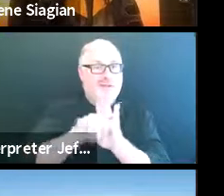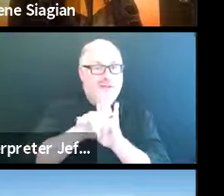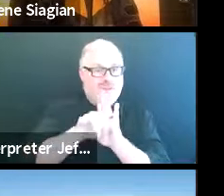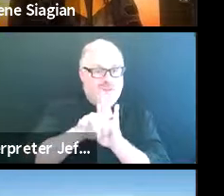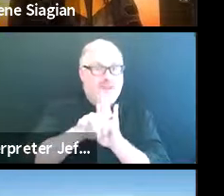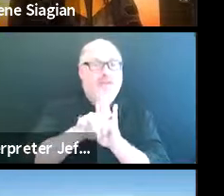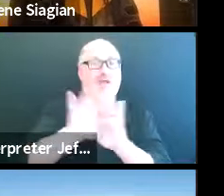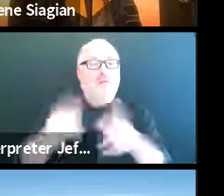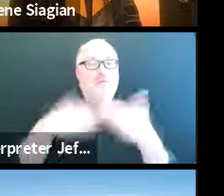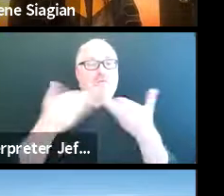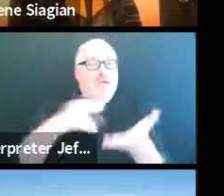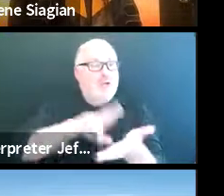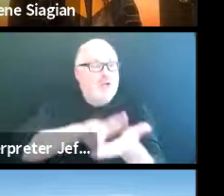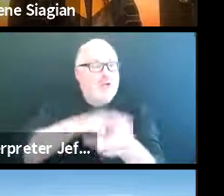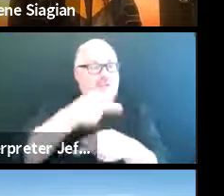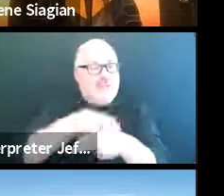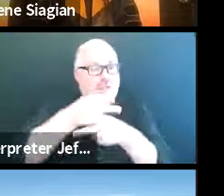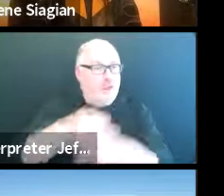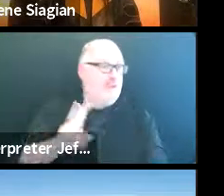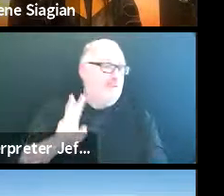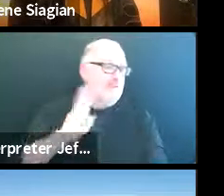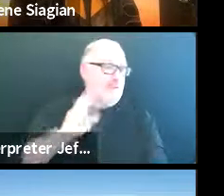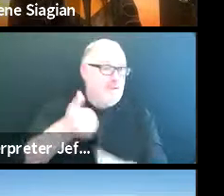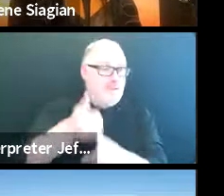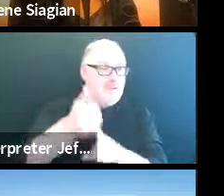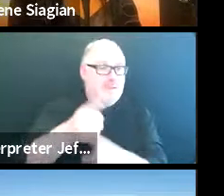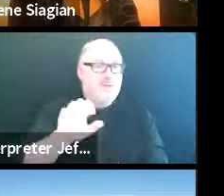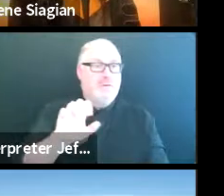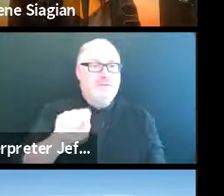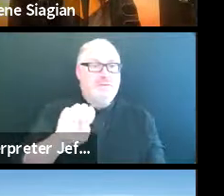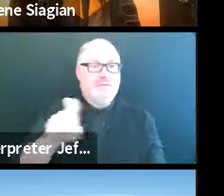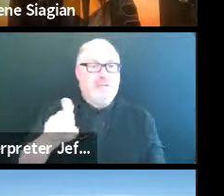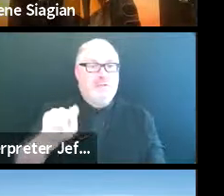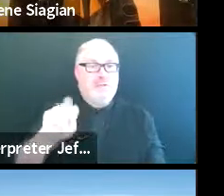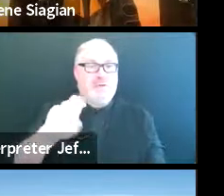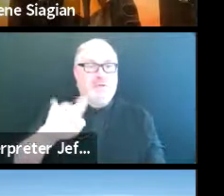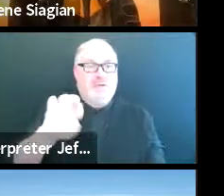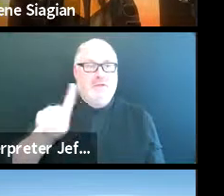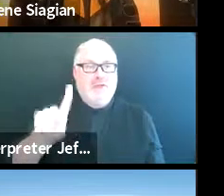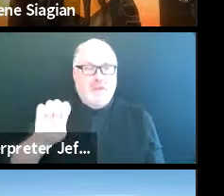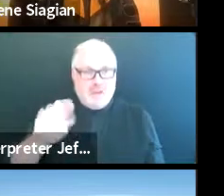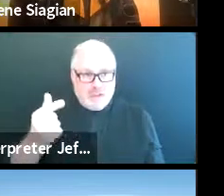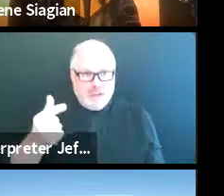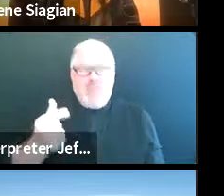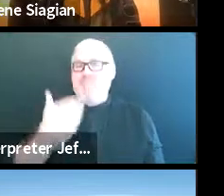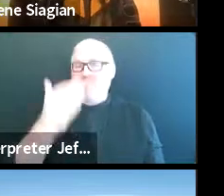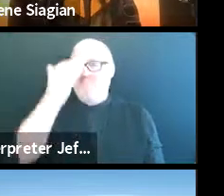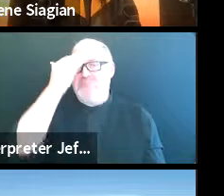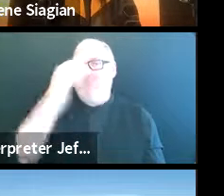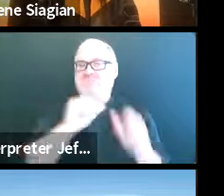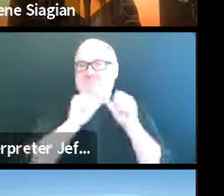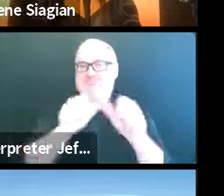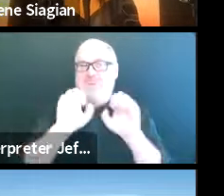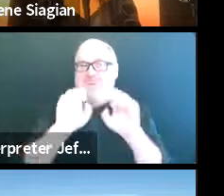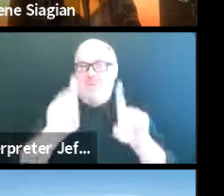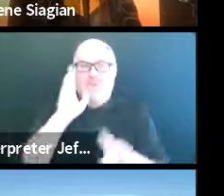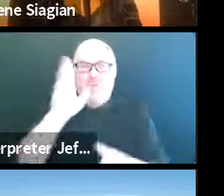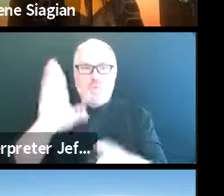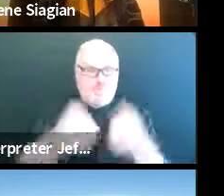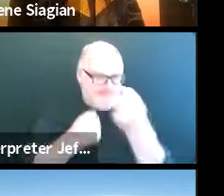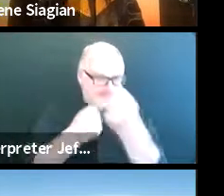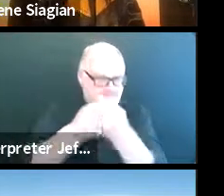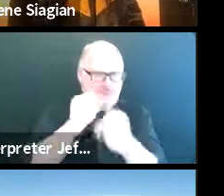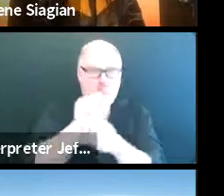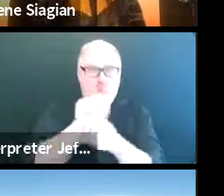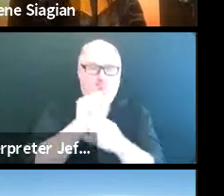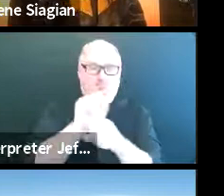and providing nursing care to victims of sex trafficking. I have no doubts she will continue her education and advocacy work with